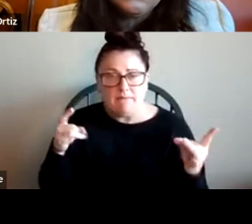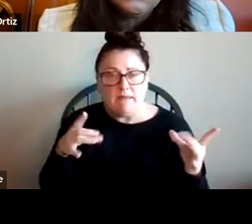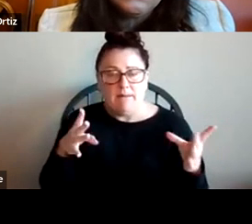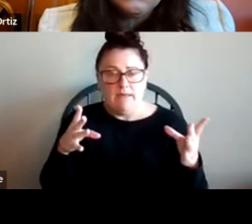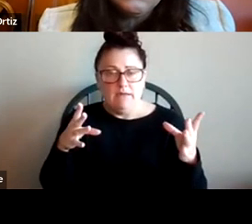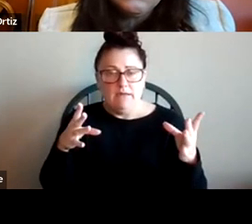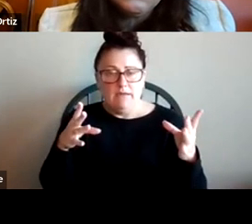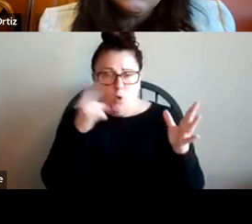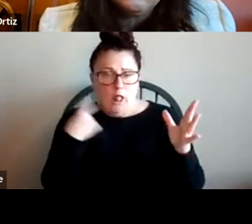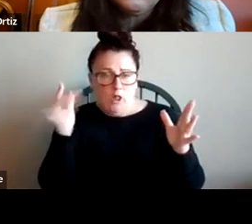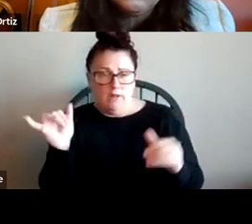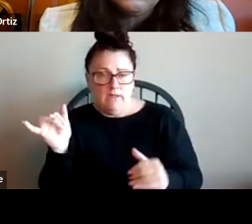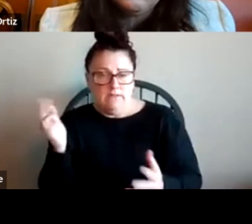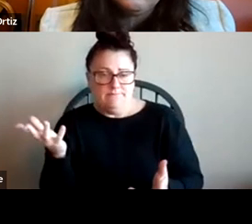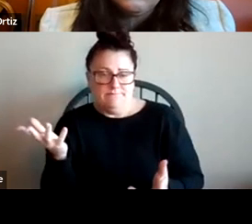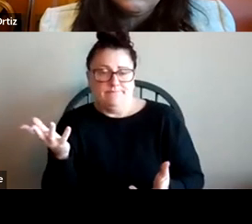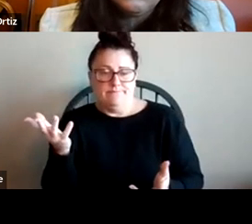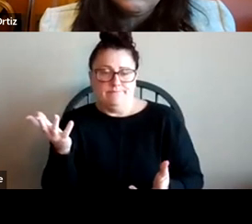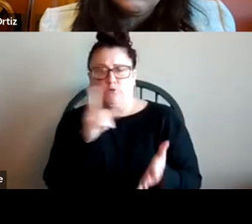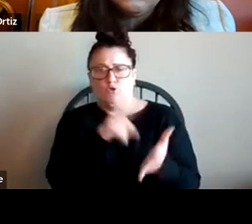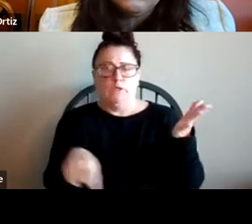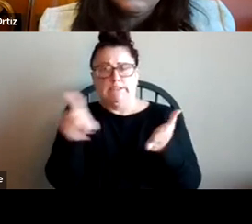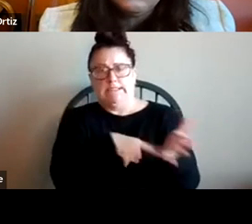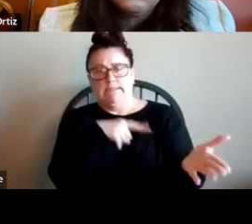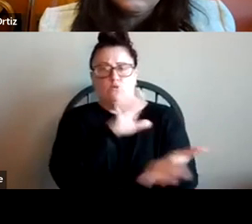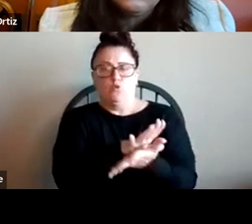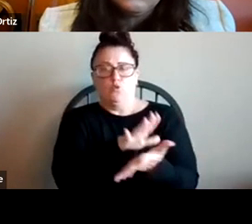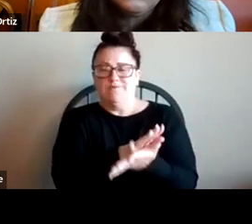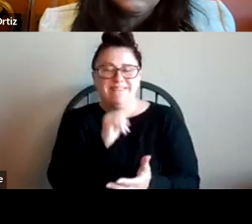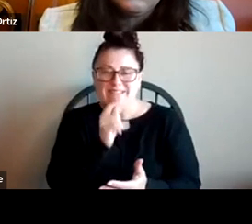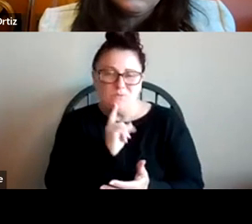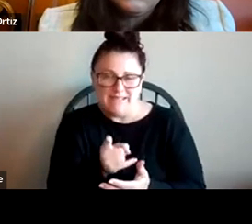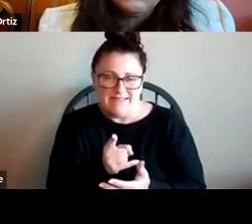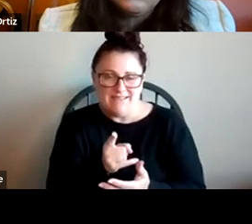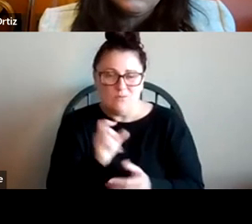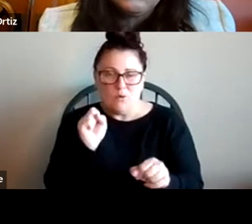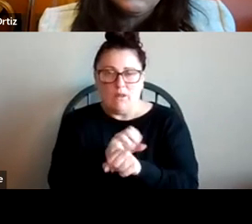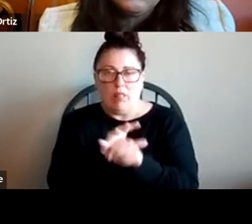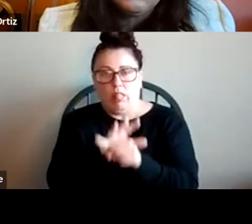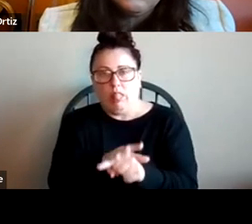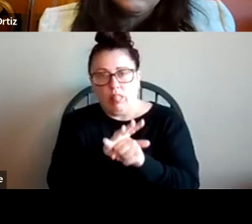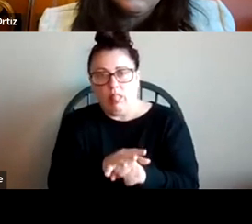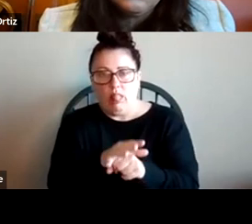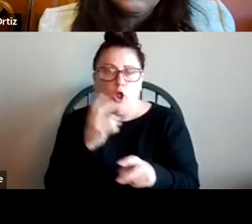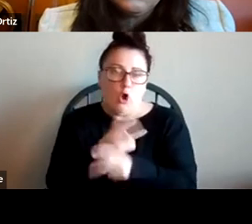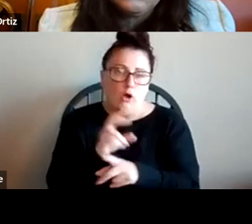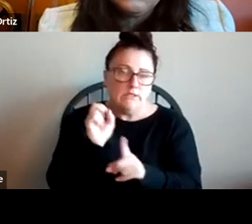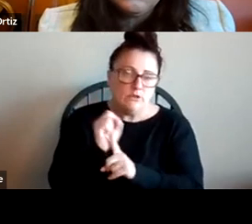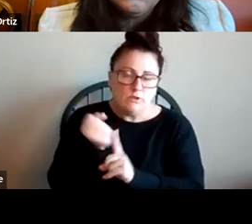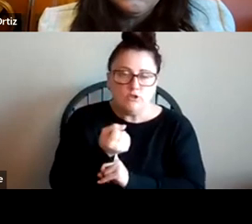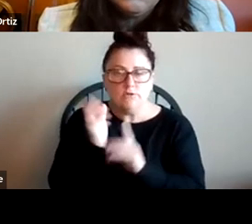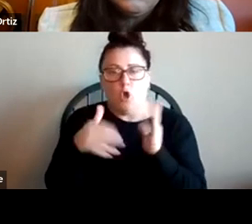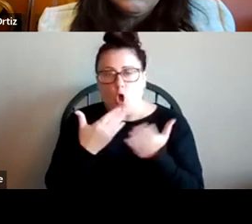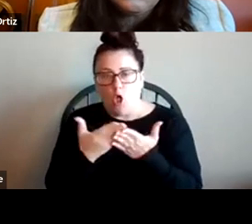seen as, you know, criticism of the school when really we're working under such difficult circumstances, all of